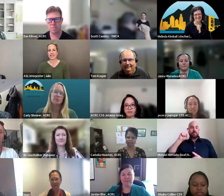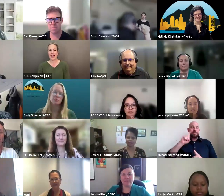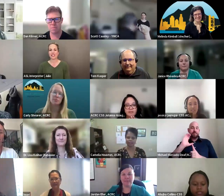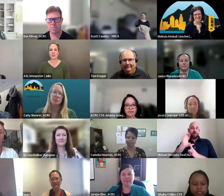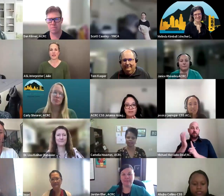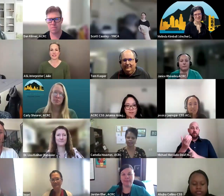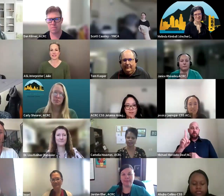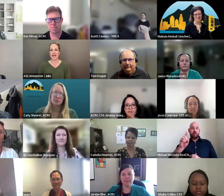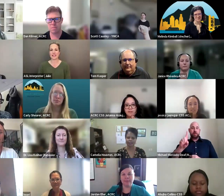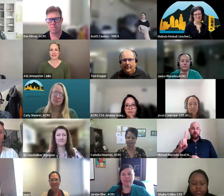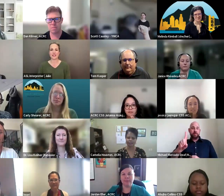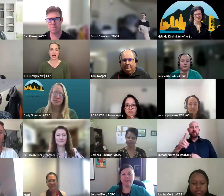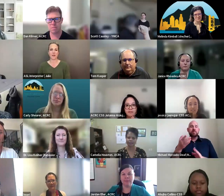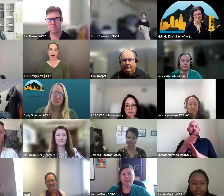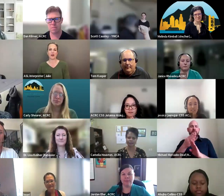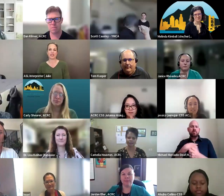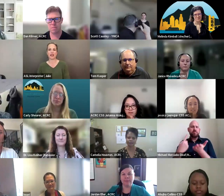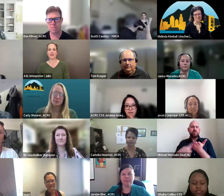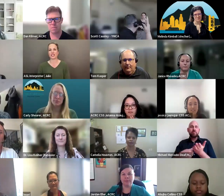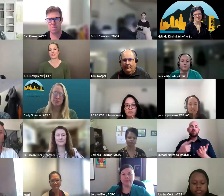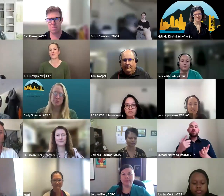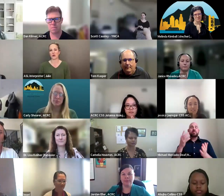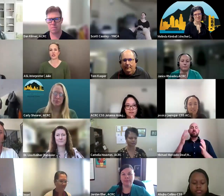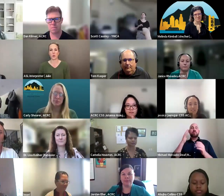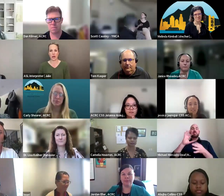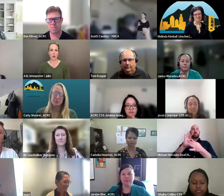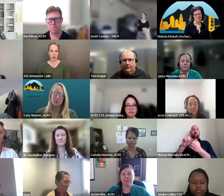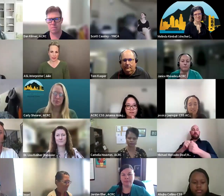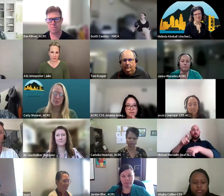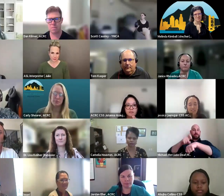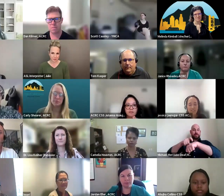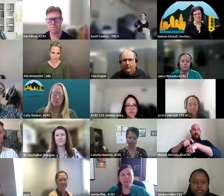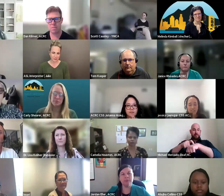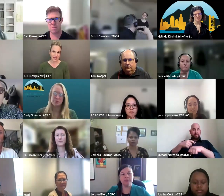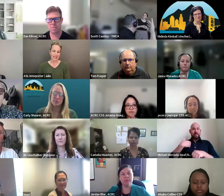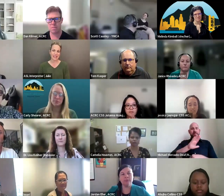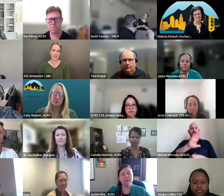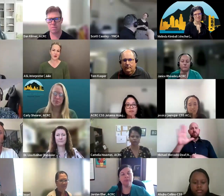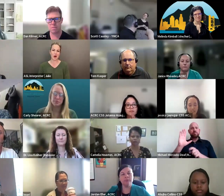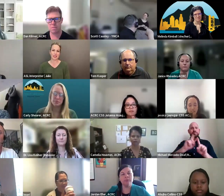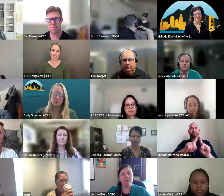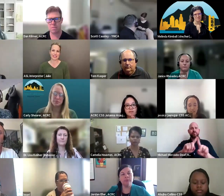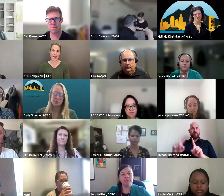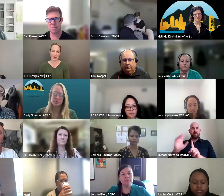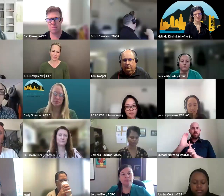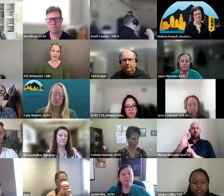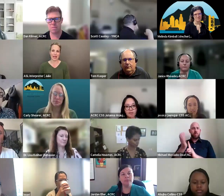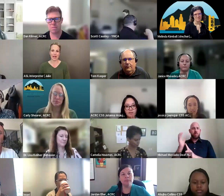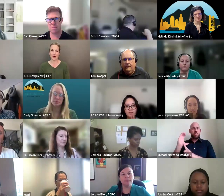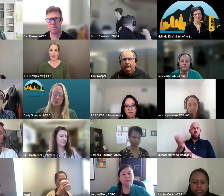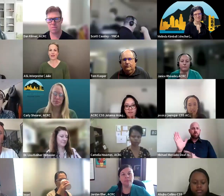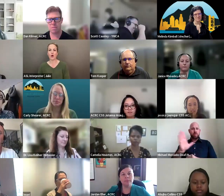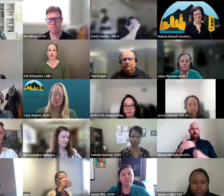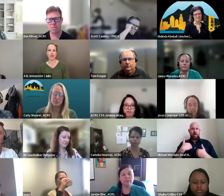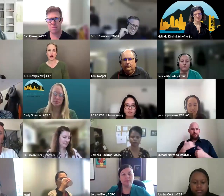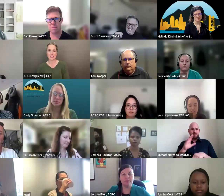So today I just want to discuss and talk about deaf culture 101. And this is in regards to time. I